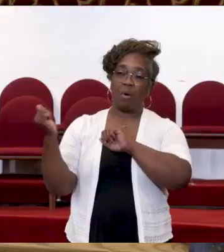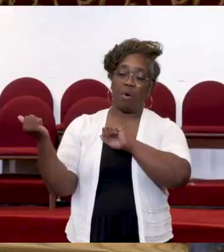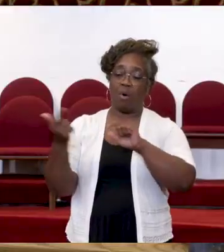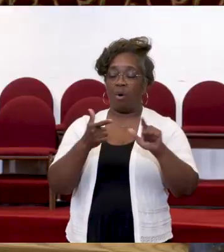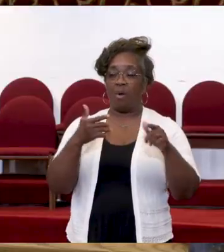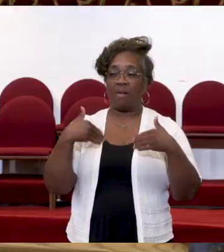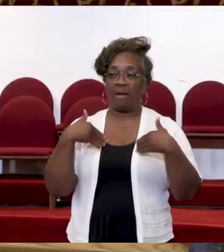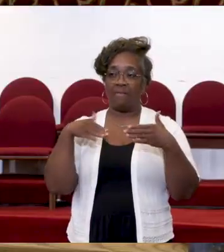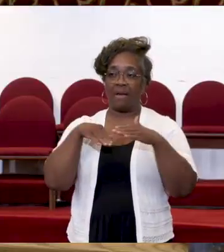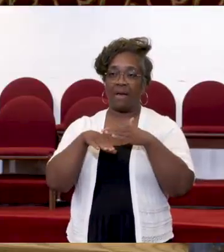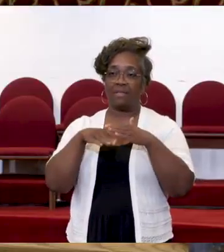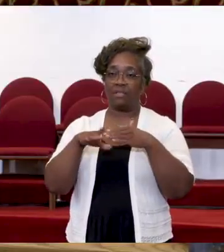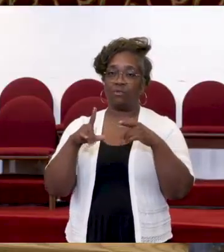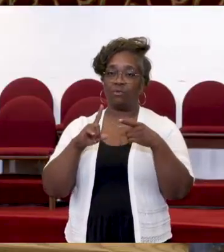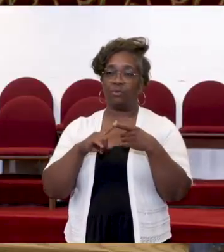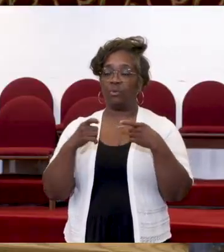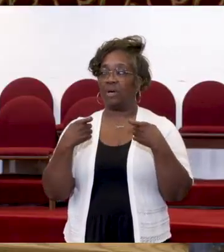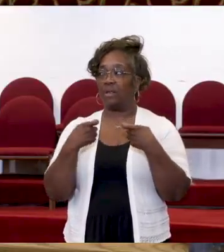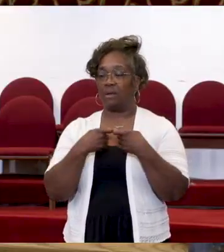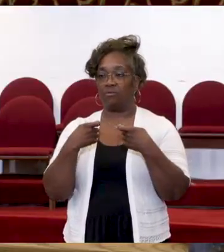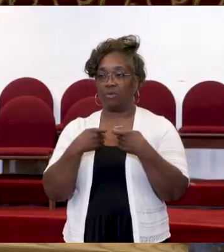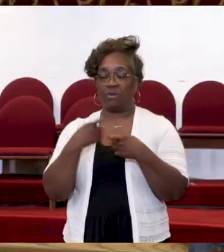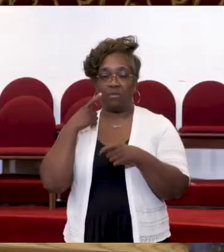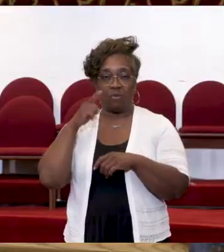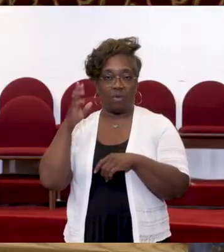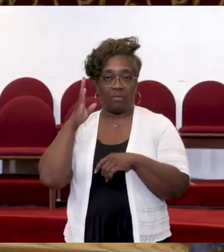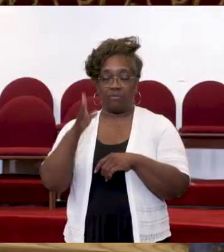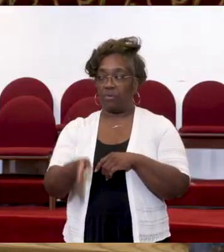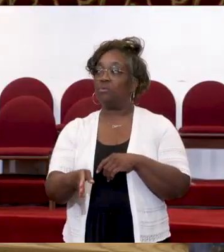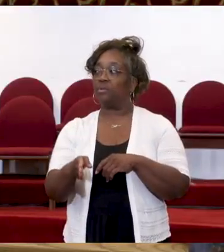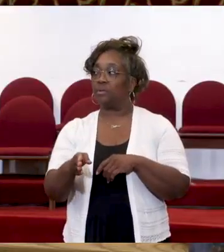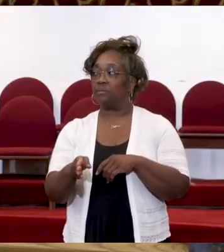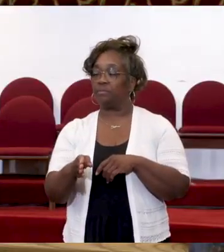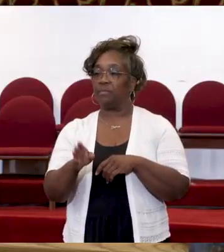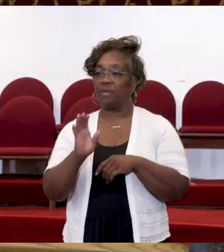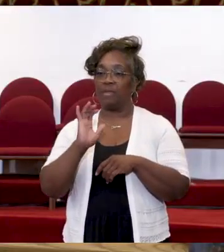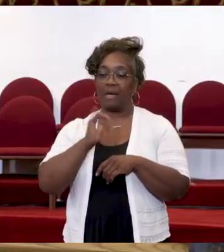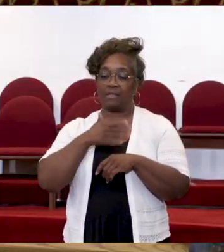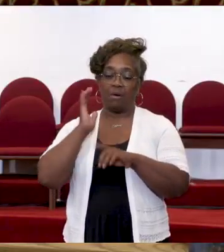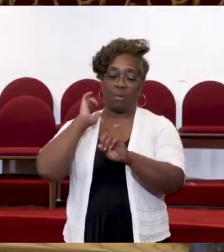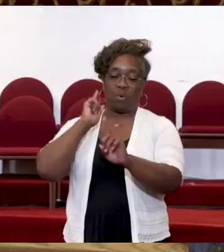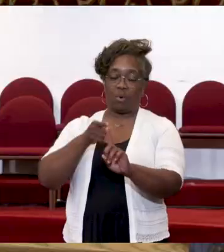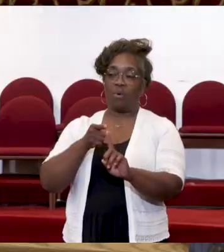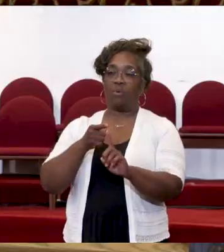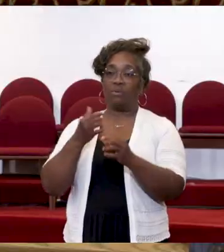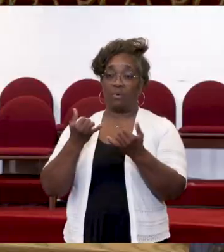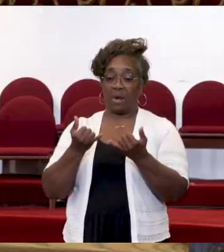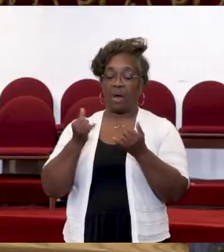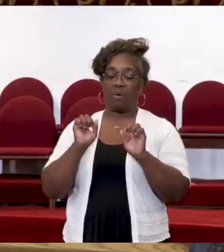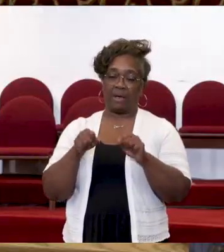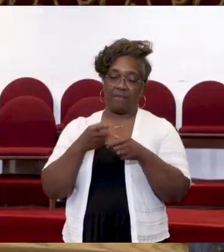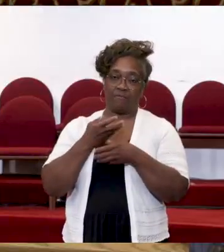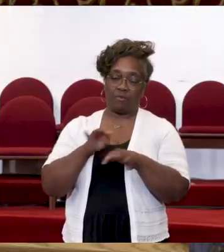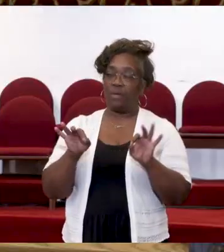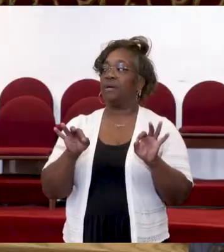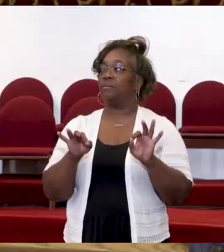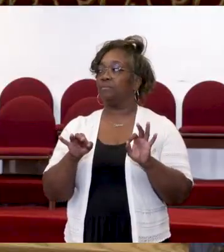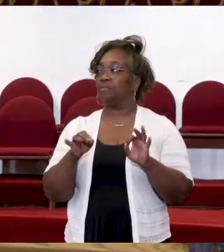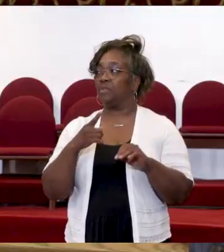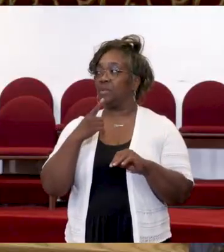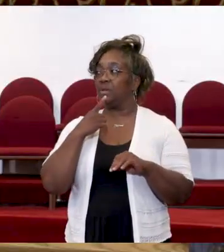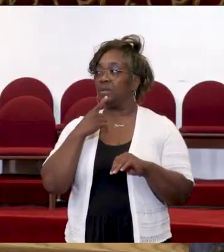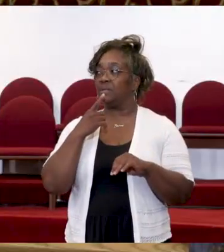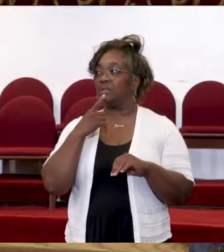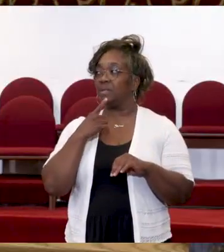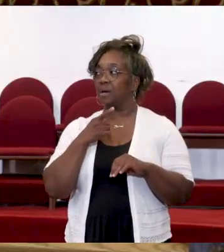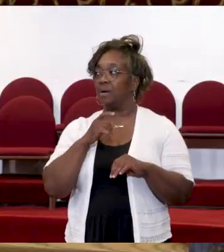to electrification for the future, and that's the direction we're going in. And right now, we do that for free. Now, you can say, well, they may do that for